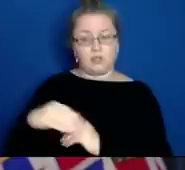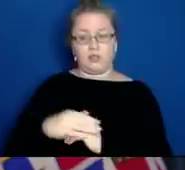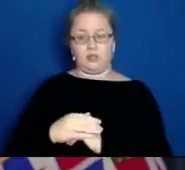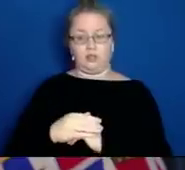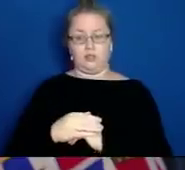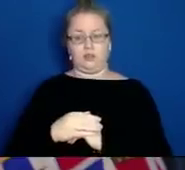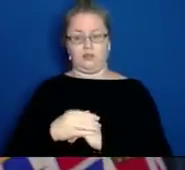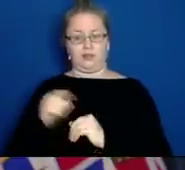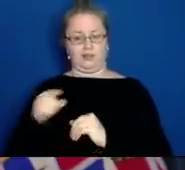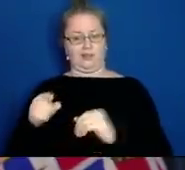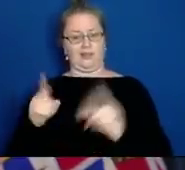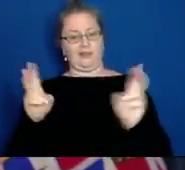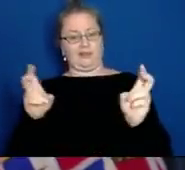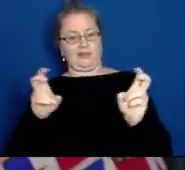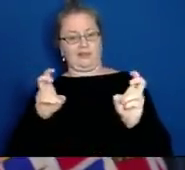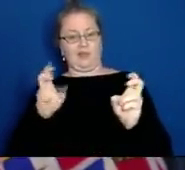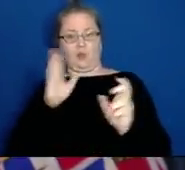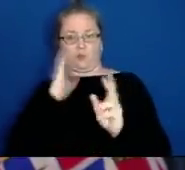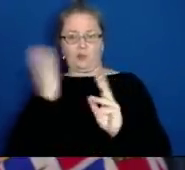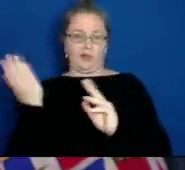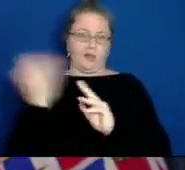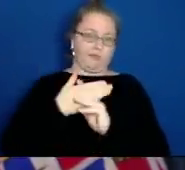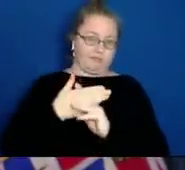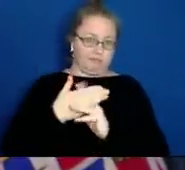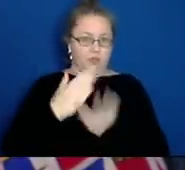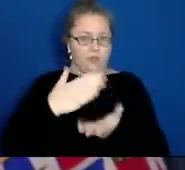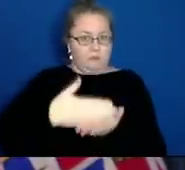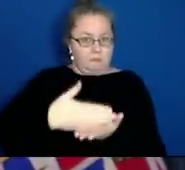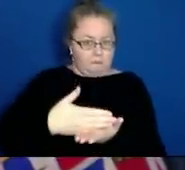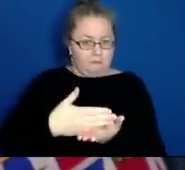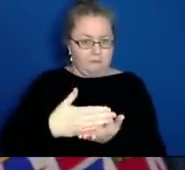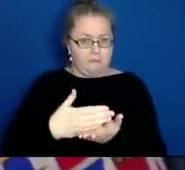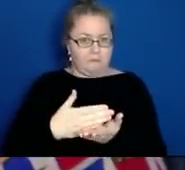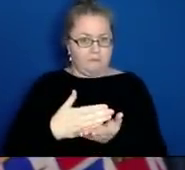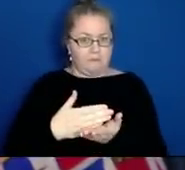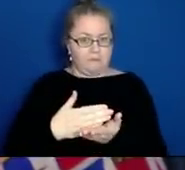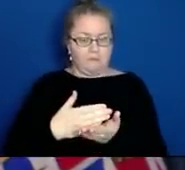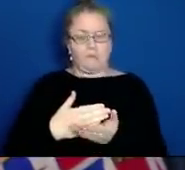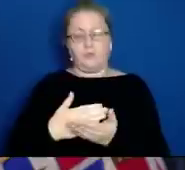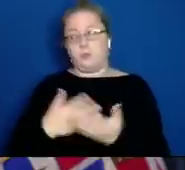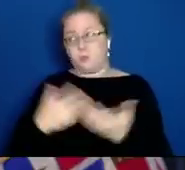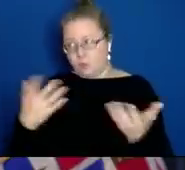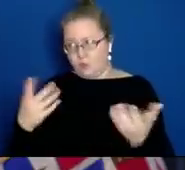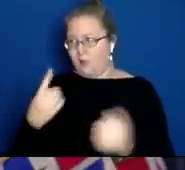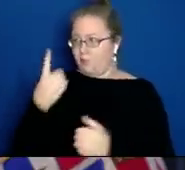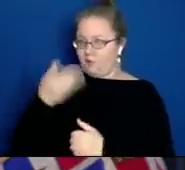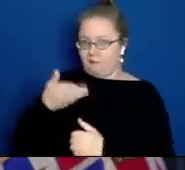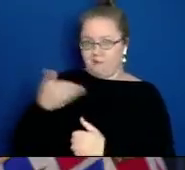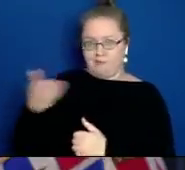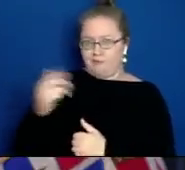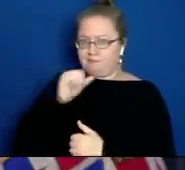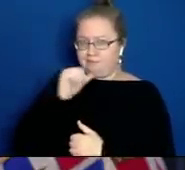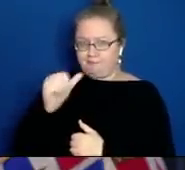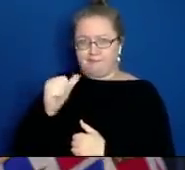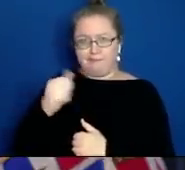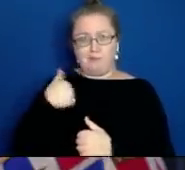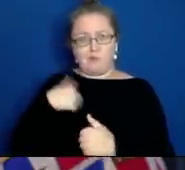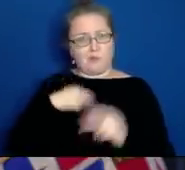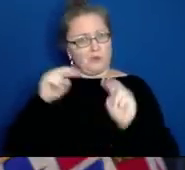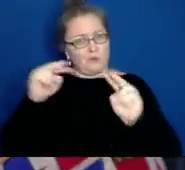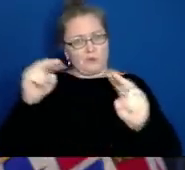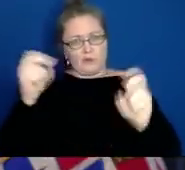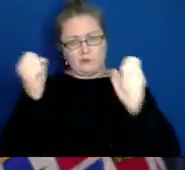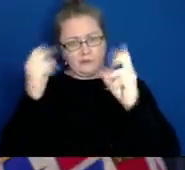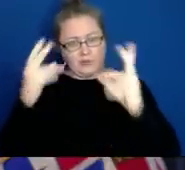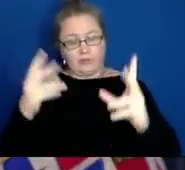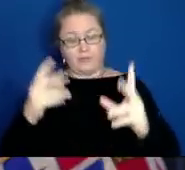that this is the circuit breaker method that you've been talking about? Yeah, so we watch a lot of things. Certainly daily